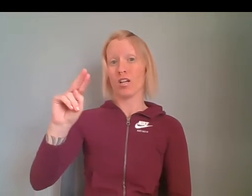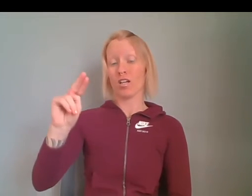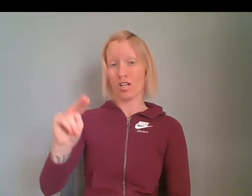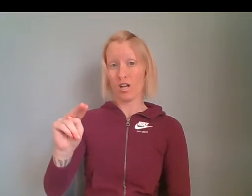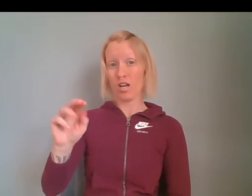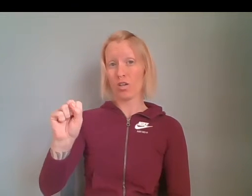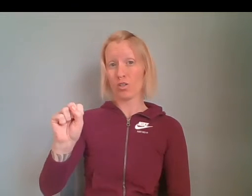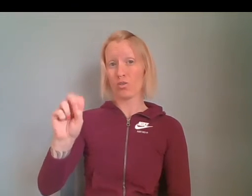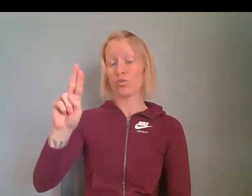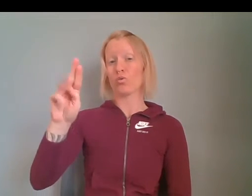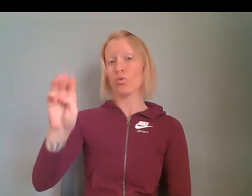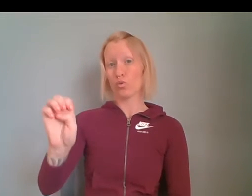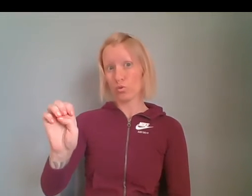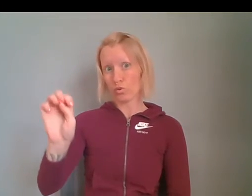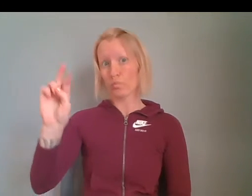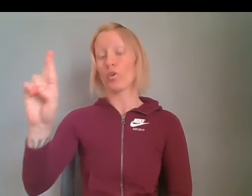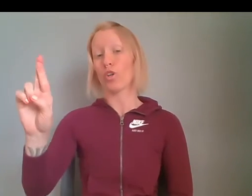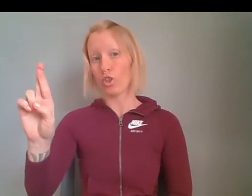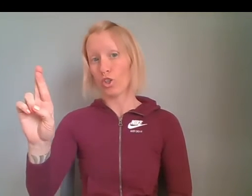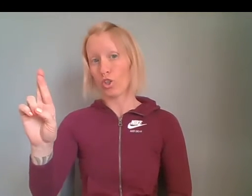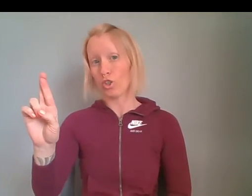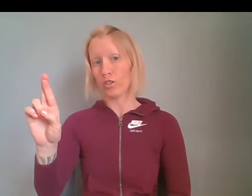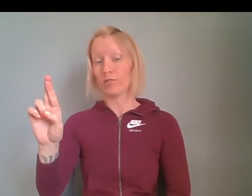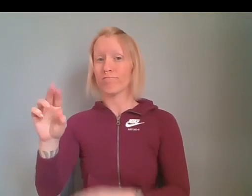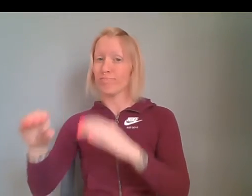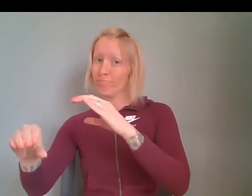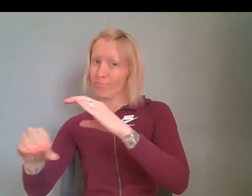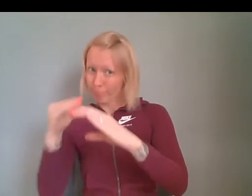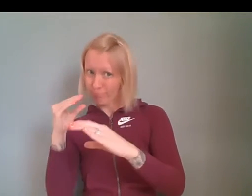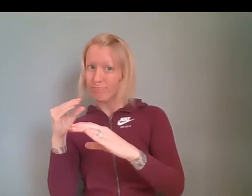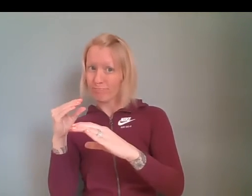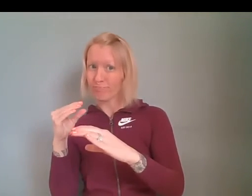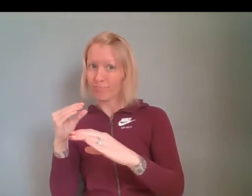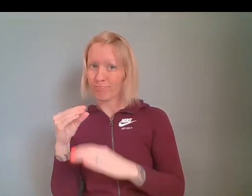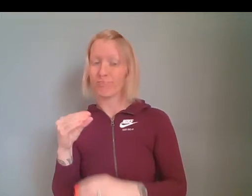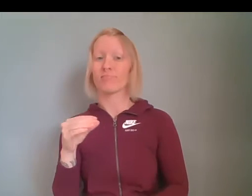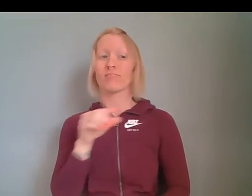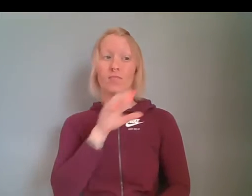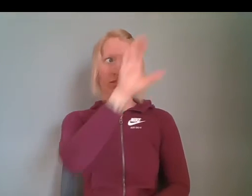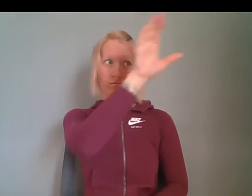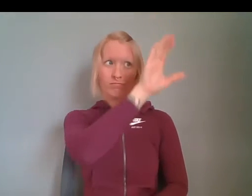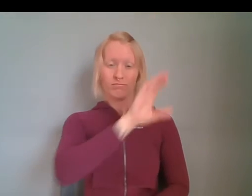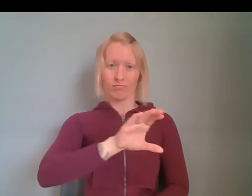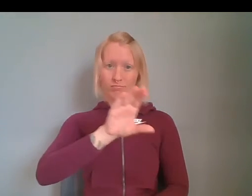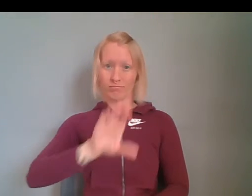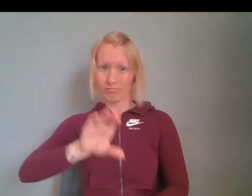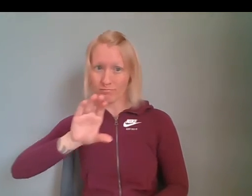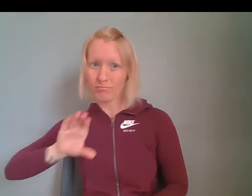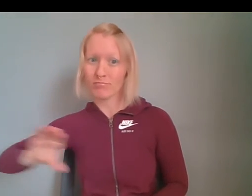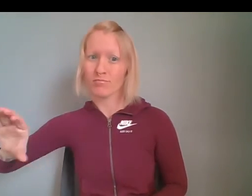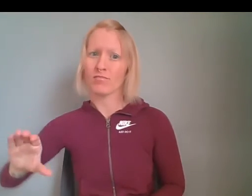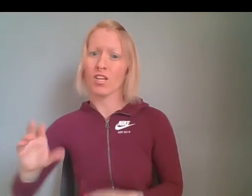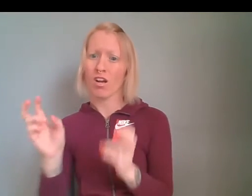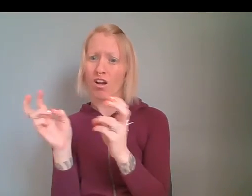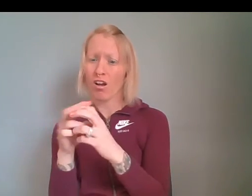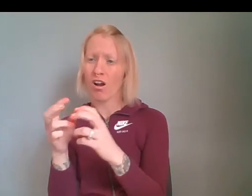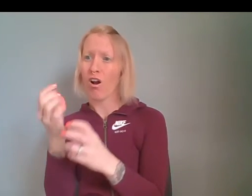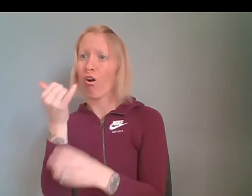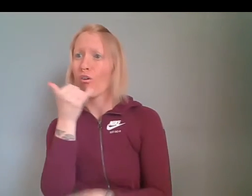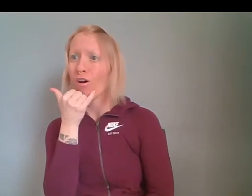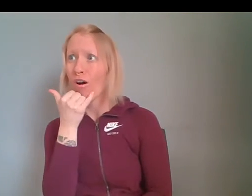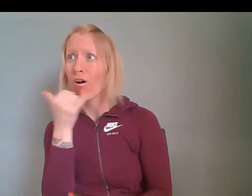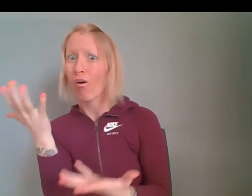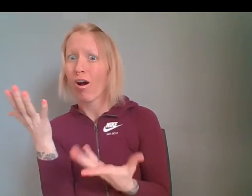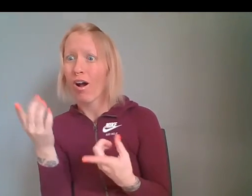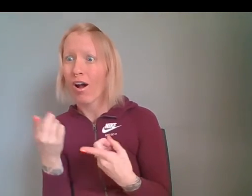Consumer. So the energy goes from the sun, producer, consumer. Oh no, that poor squirrel. Along